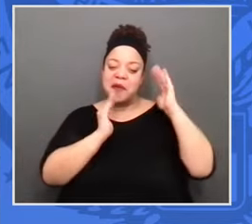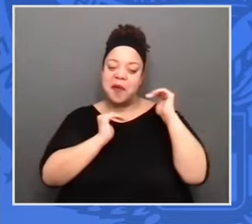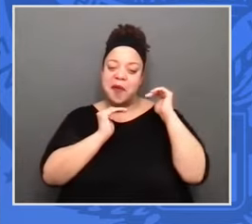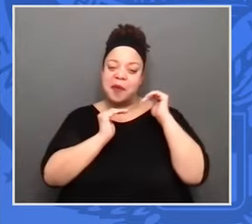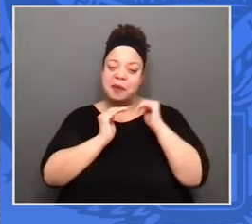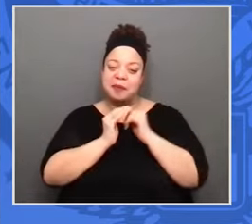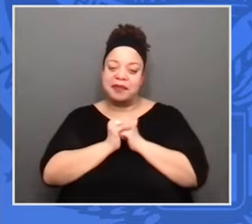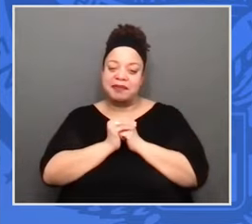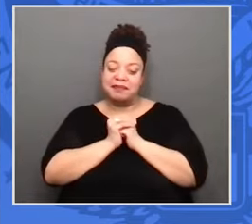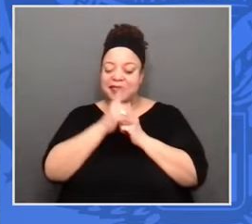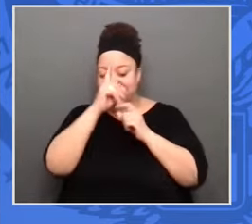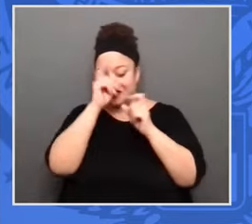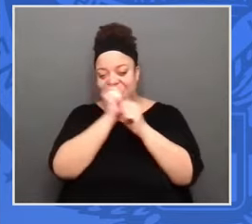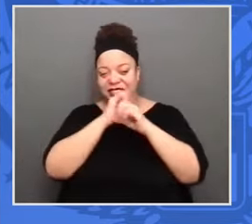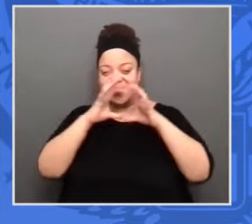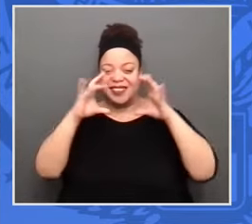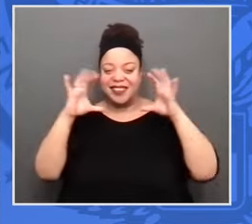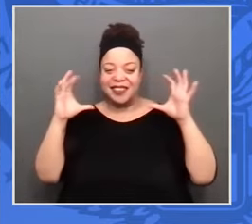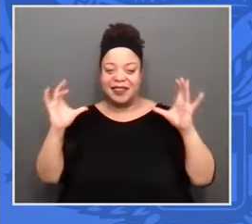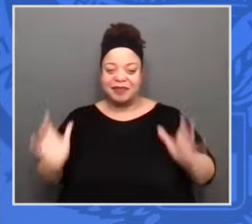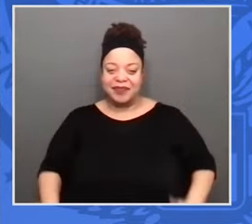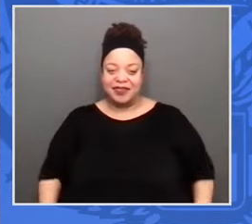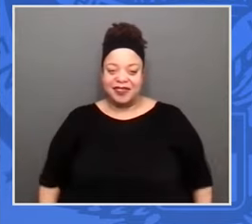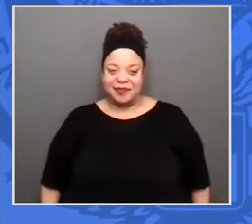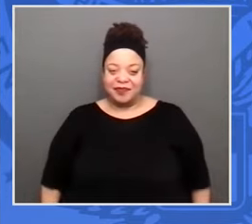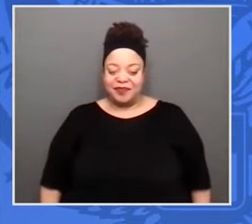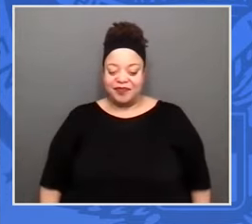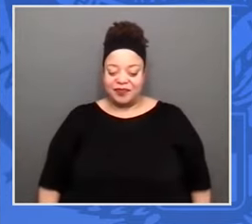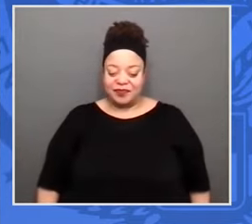Grab your ticket and your suitcase.